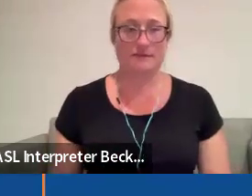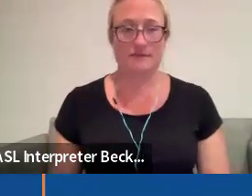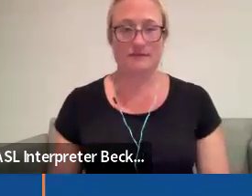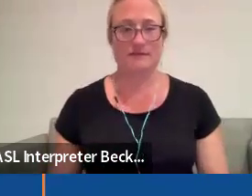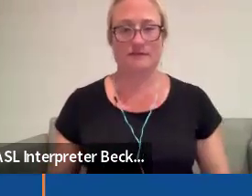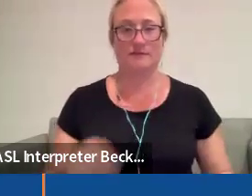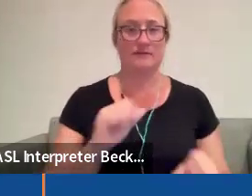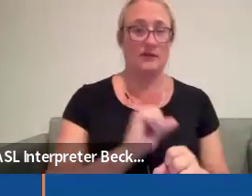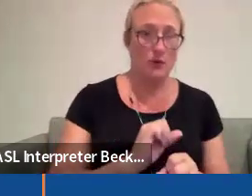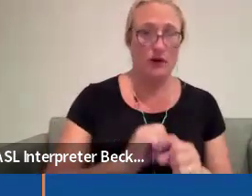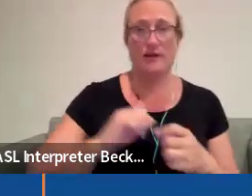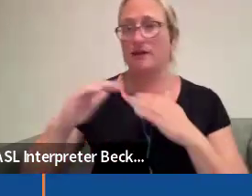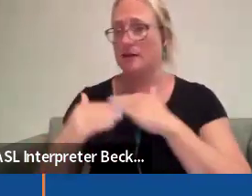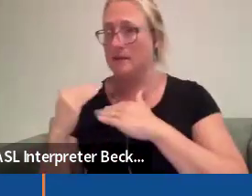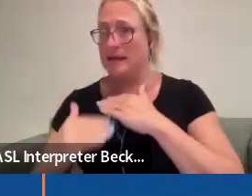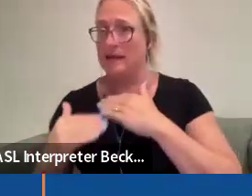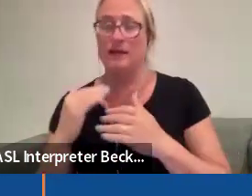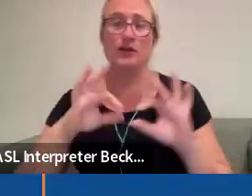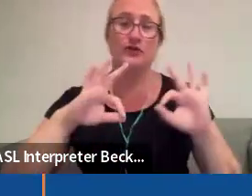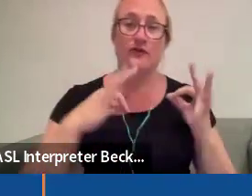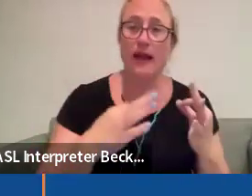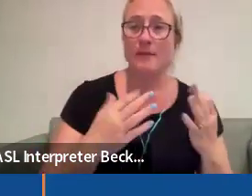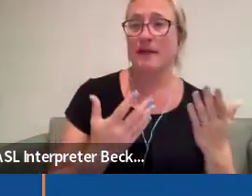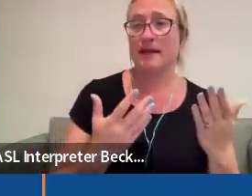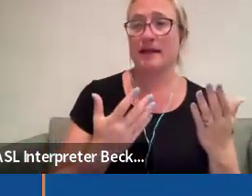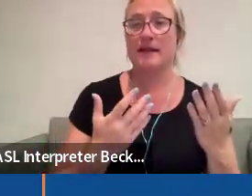to the beach, traveling.